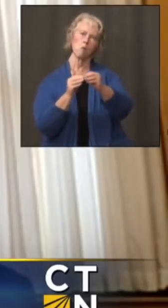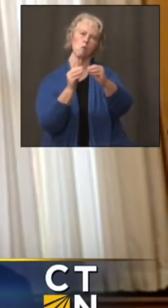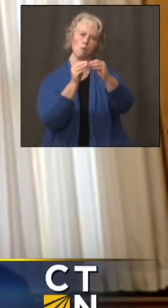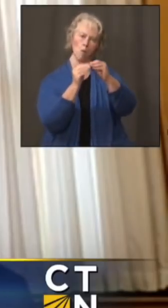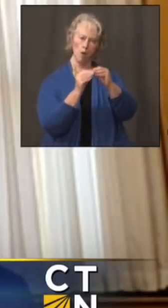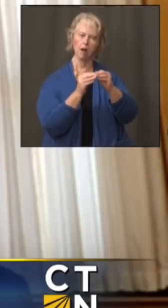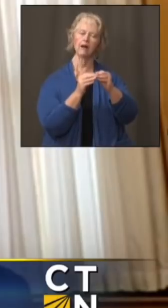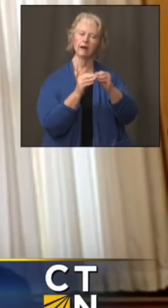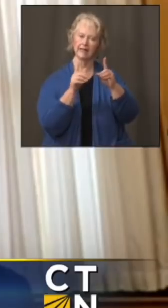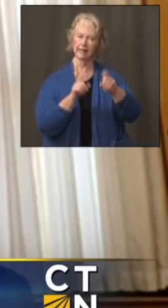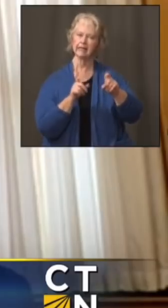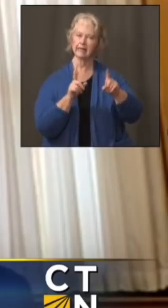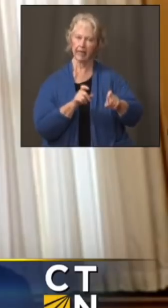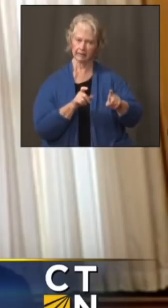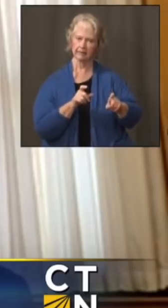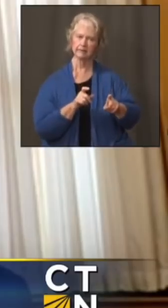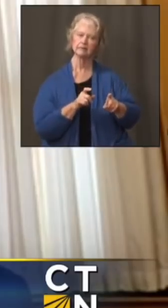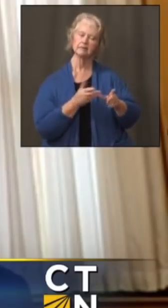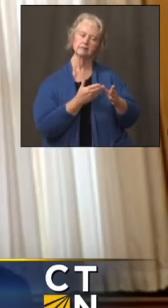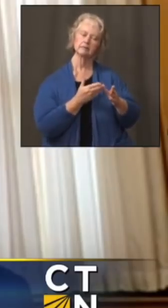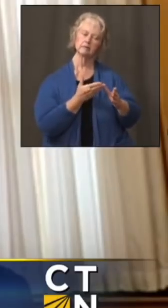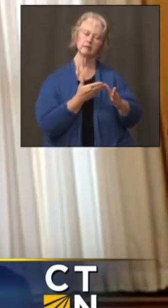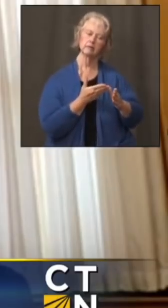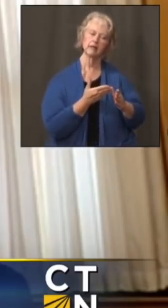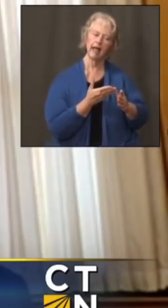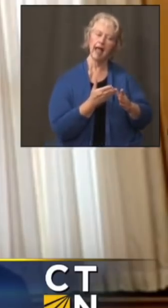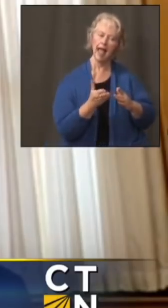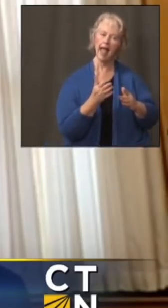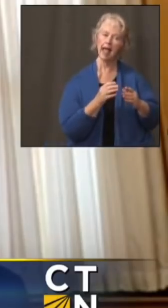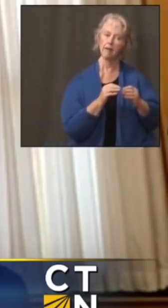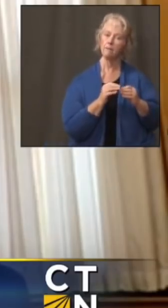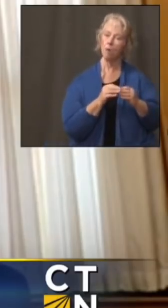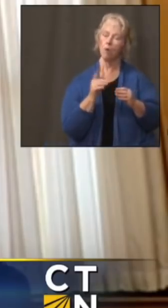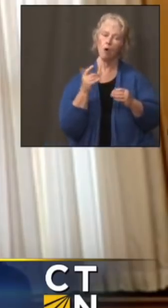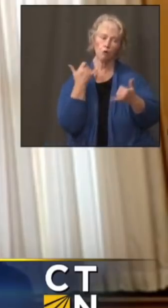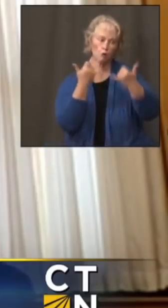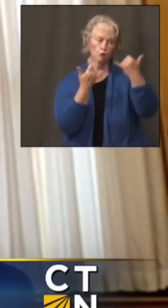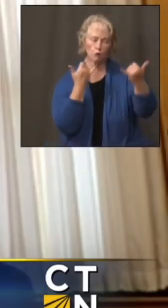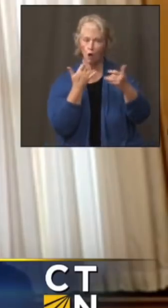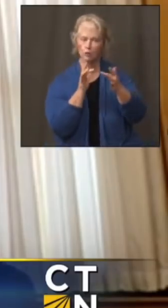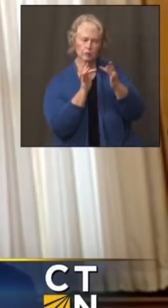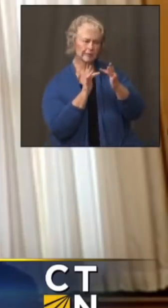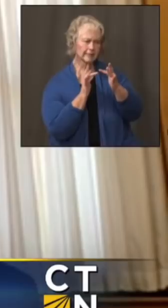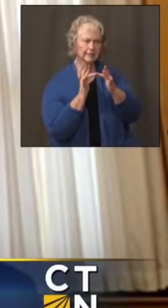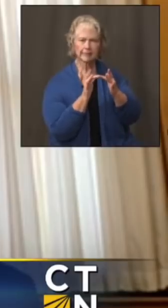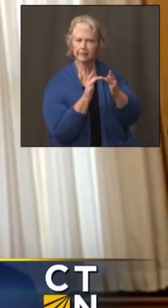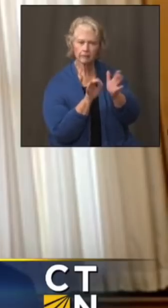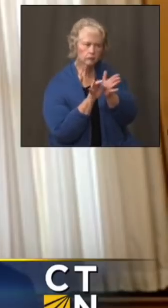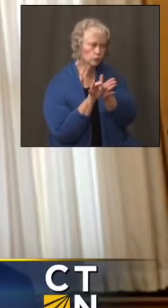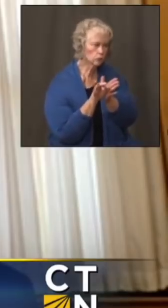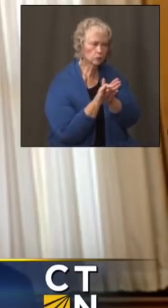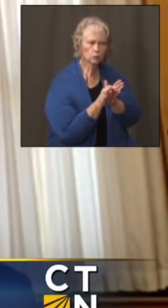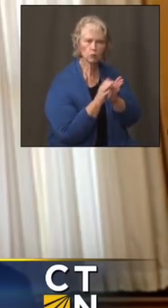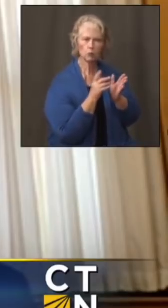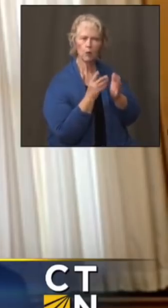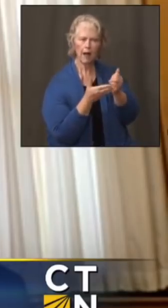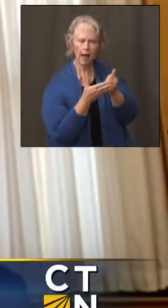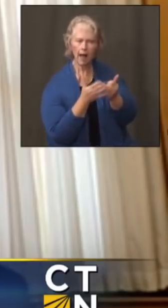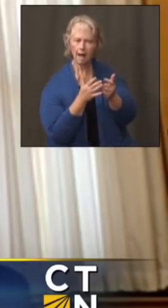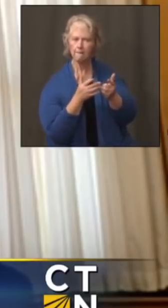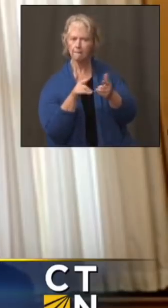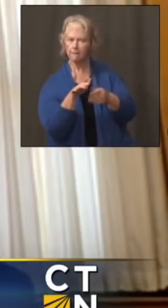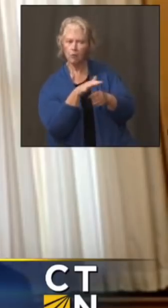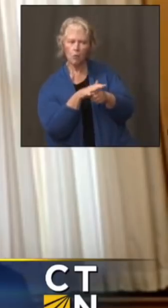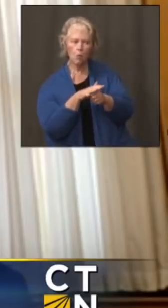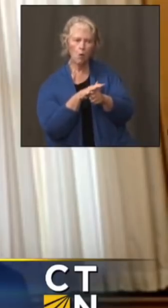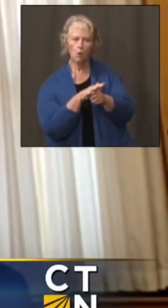additional testing through our rapid response team, as well as additional contact tracers from our state contact tracing pool to assist local health departments